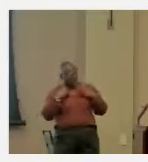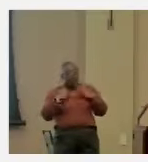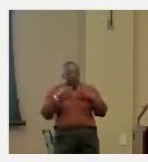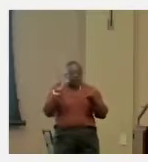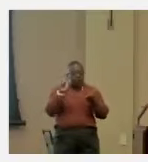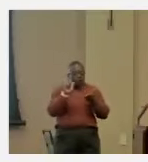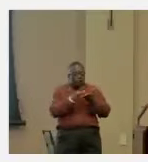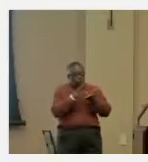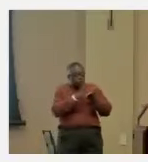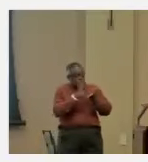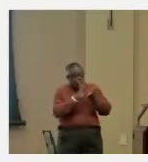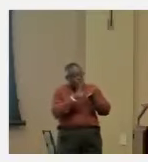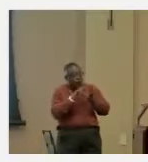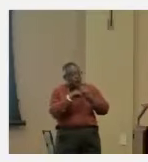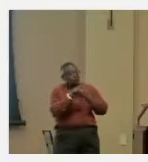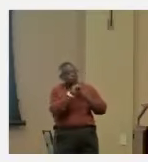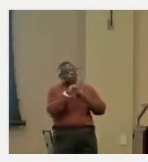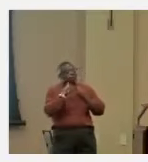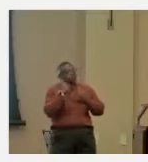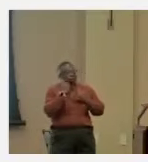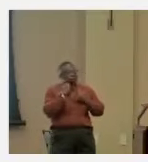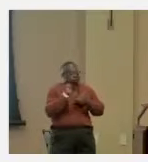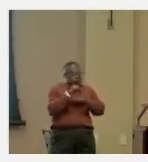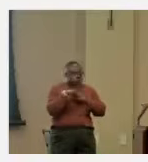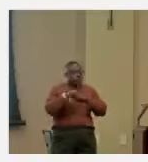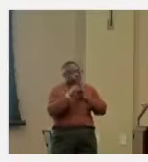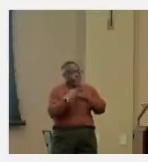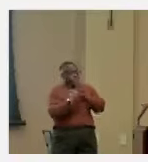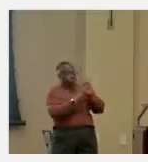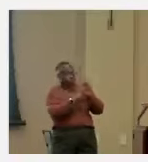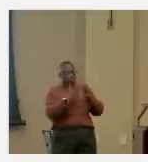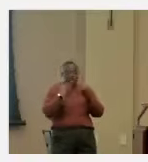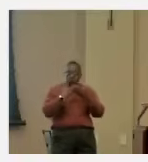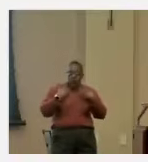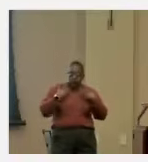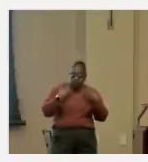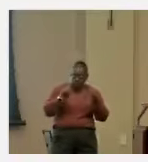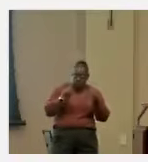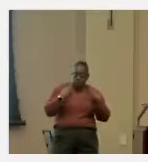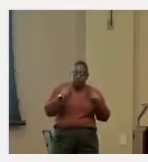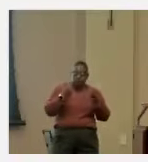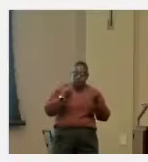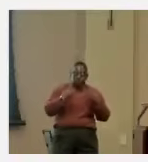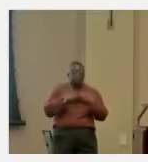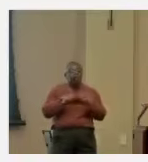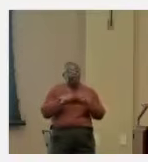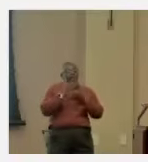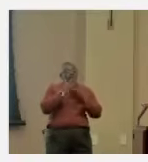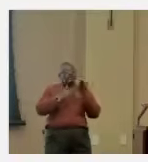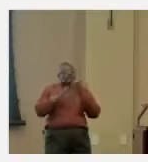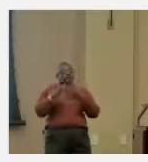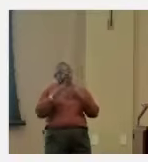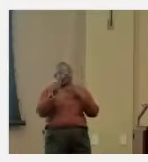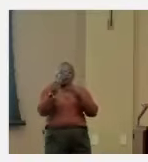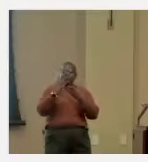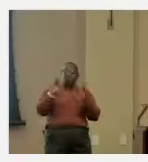fatigue scores were able to overcome that and have shown to be in the healthy, and some have reported no